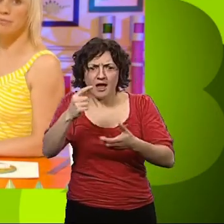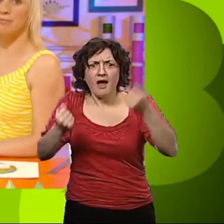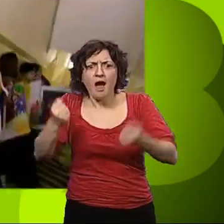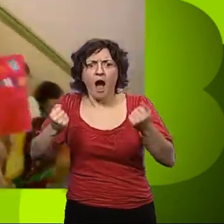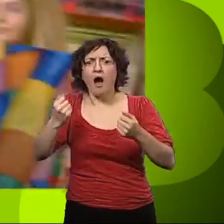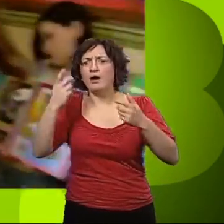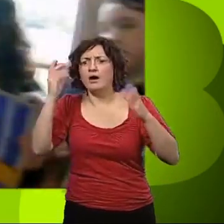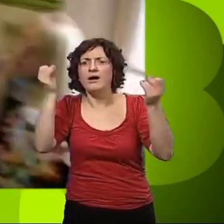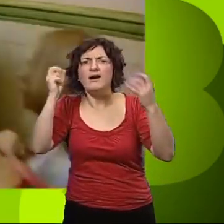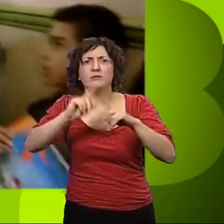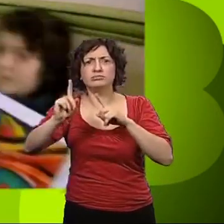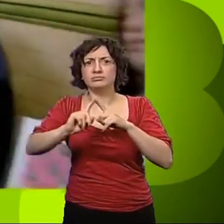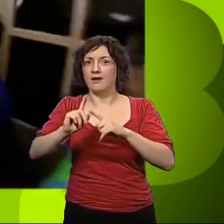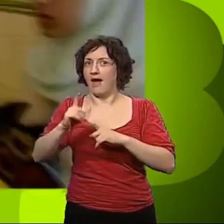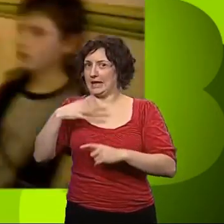Spade.